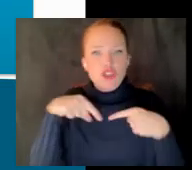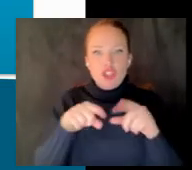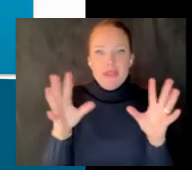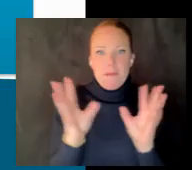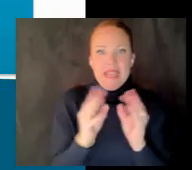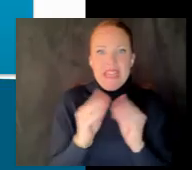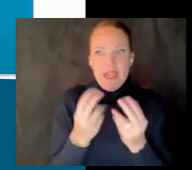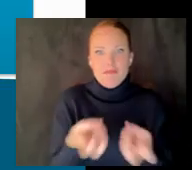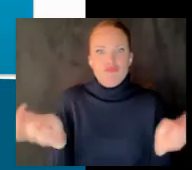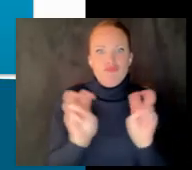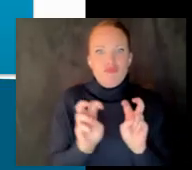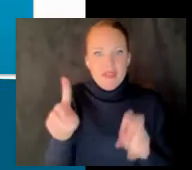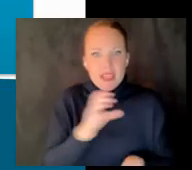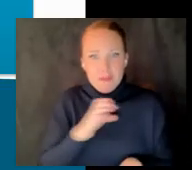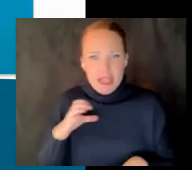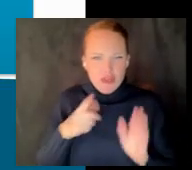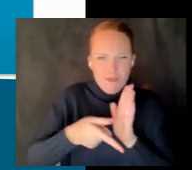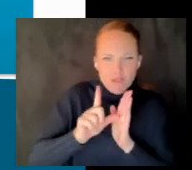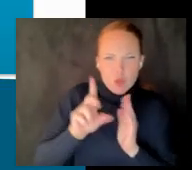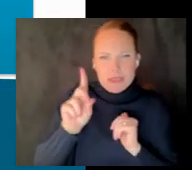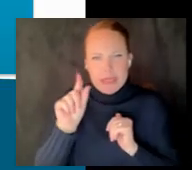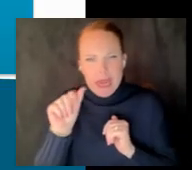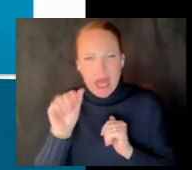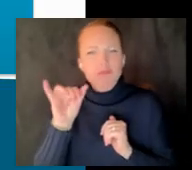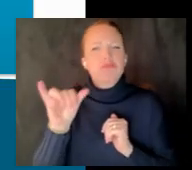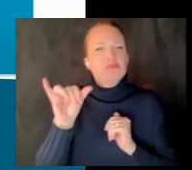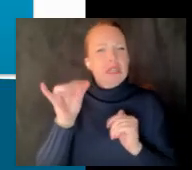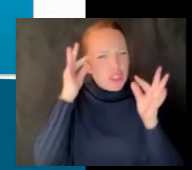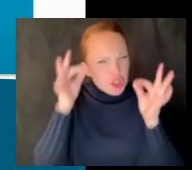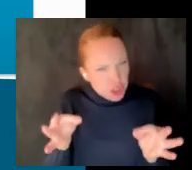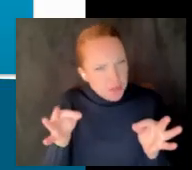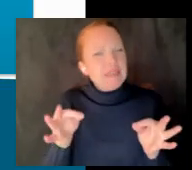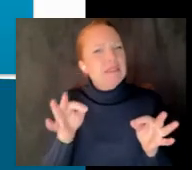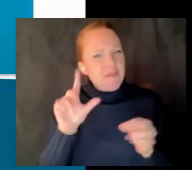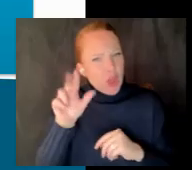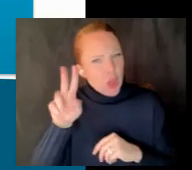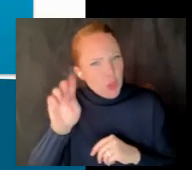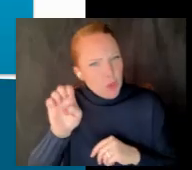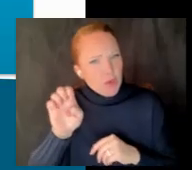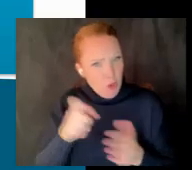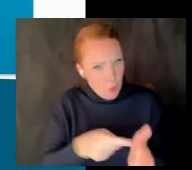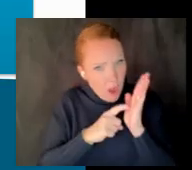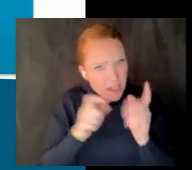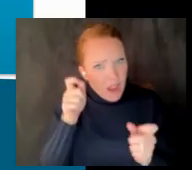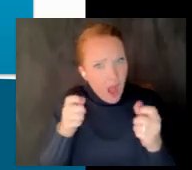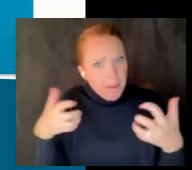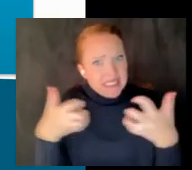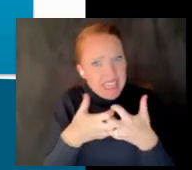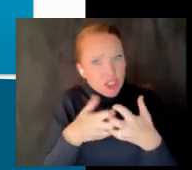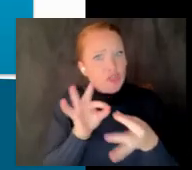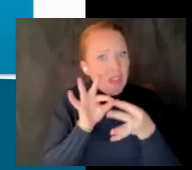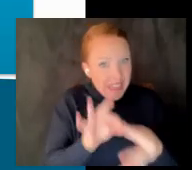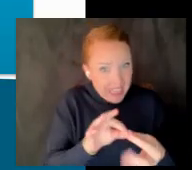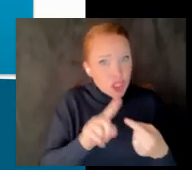knowledgeable committee discusses and reviews data and determine if Luke requires any accommodations related to that